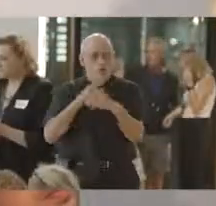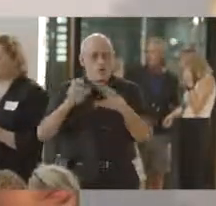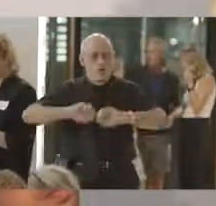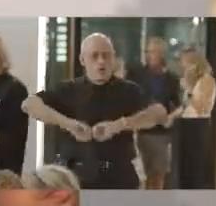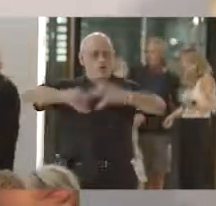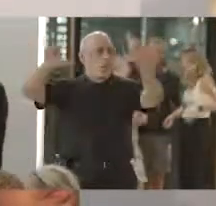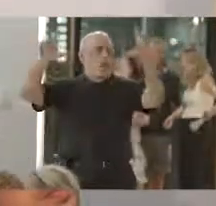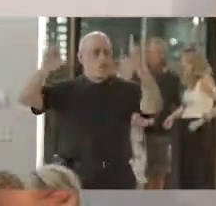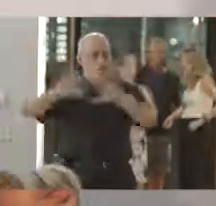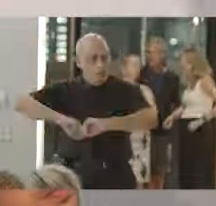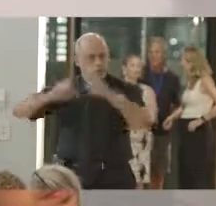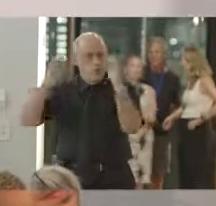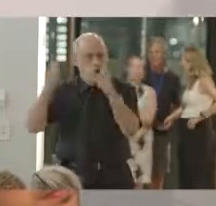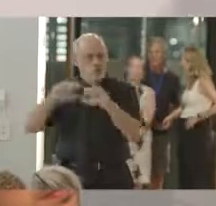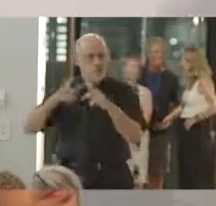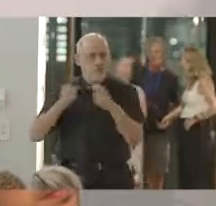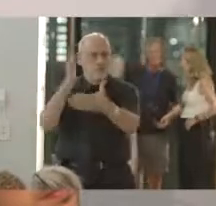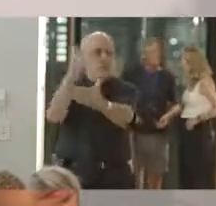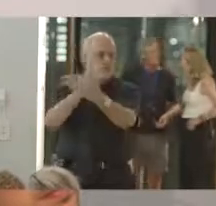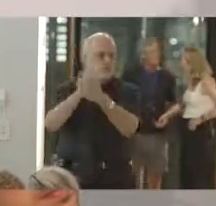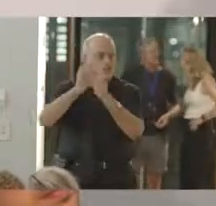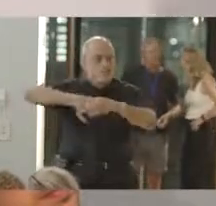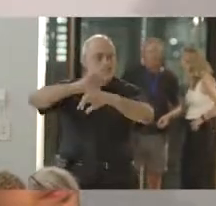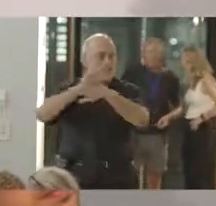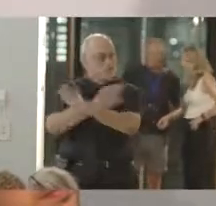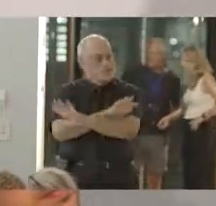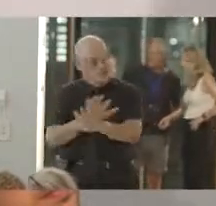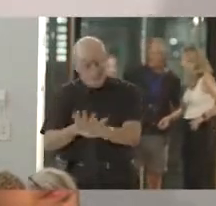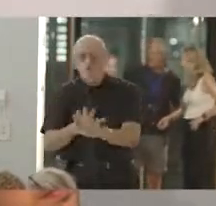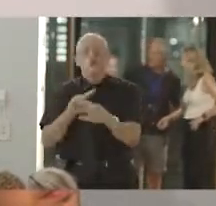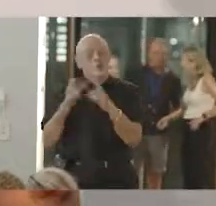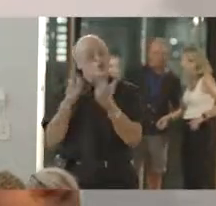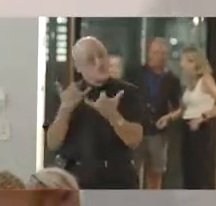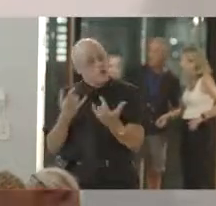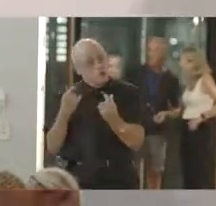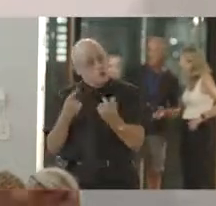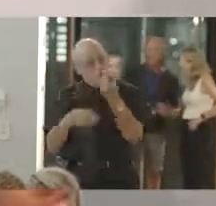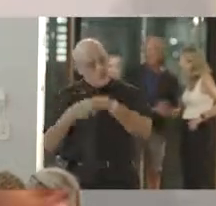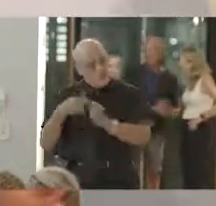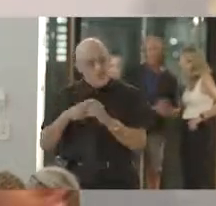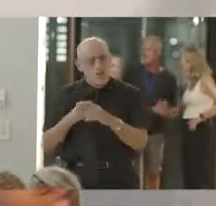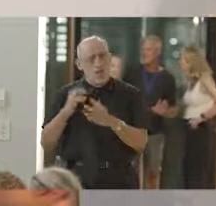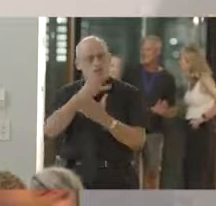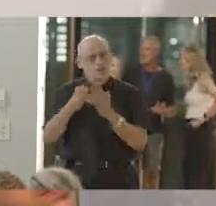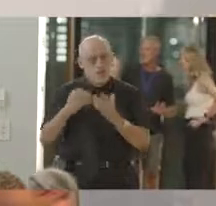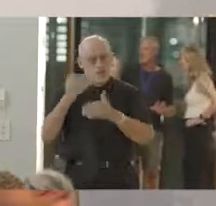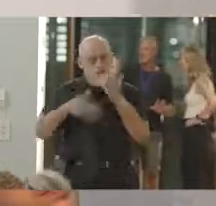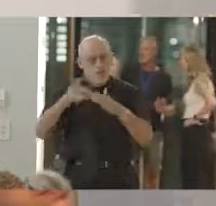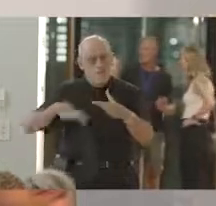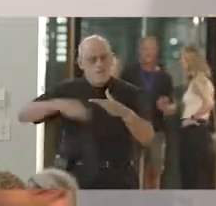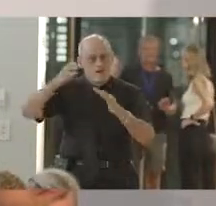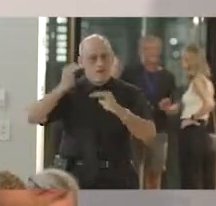course, because what that means is that we have to do a lot of intervention to set it up. So what we're doing right now as we progress the design is to find the balance